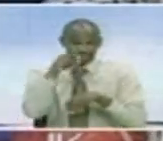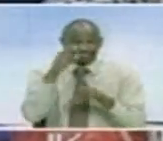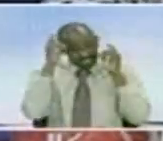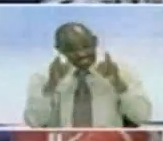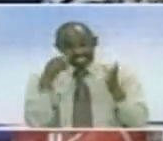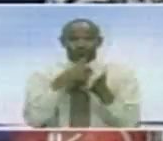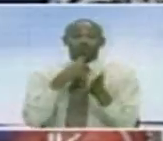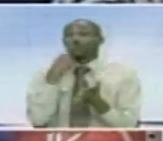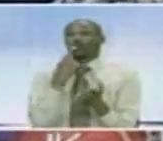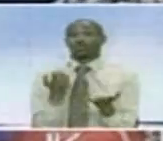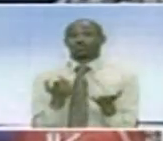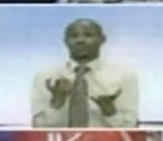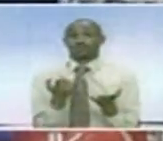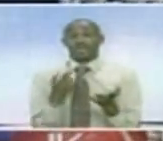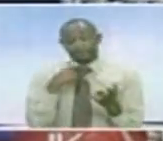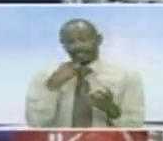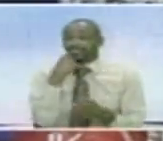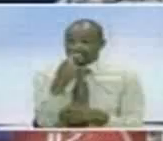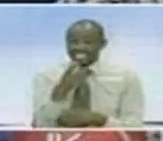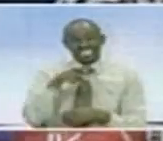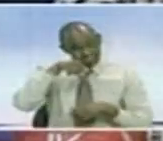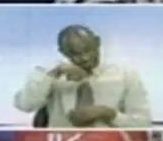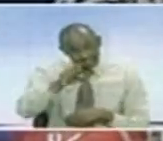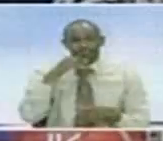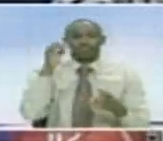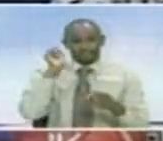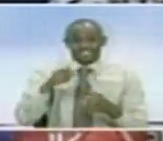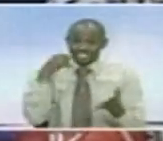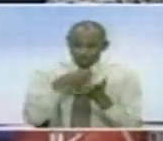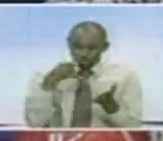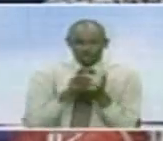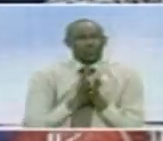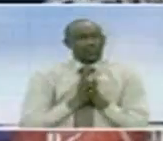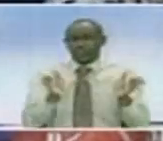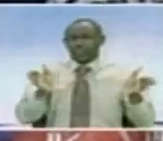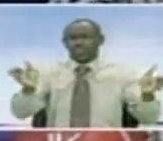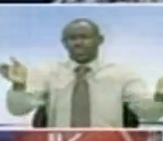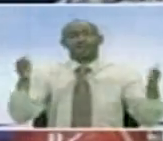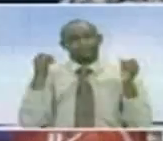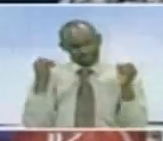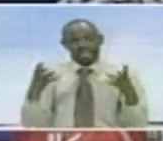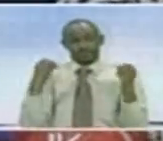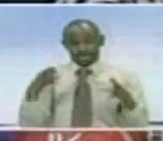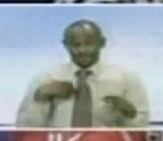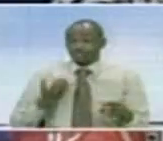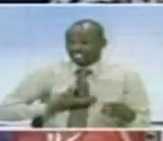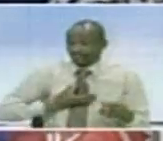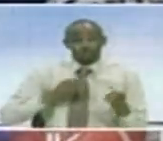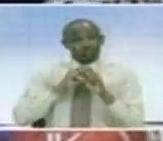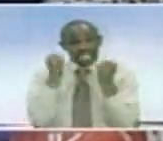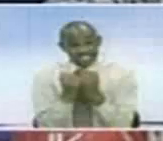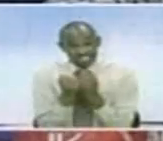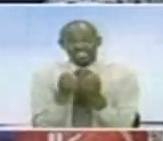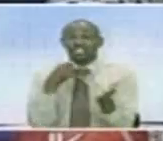to include. But I would say, let them include as broadly as possible. Civil society,